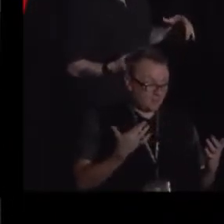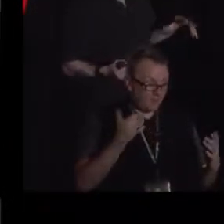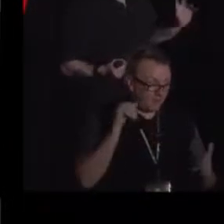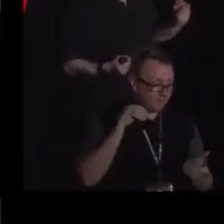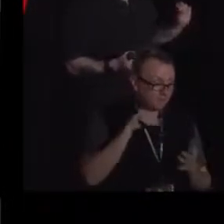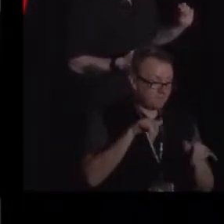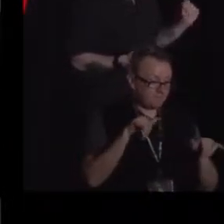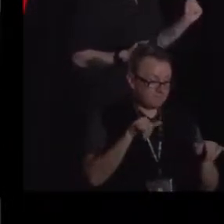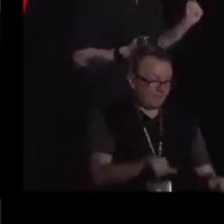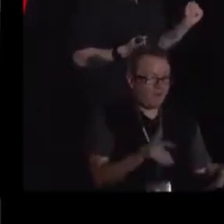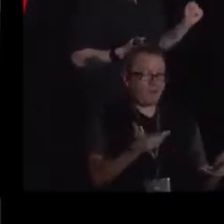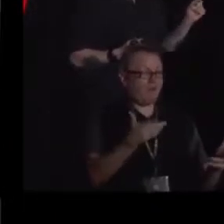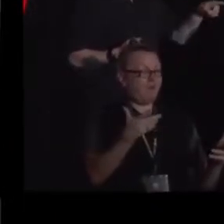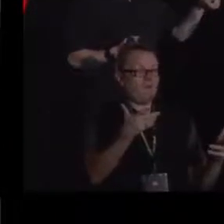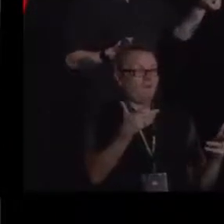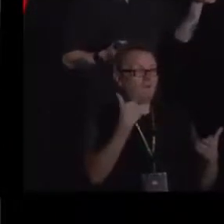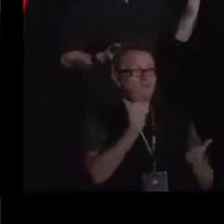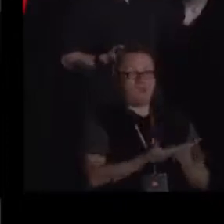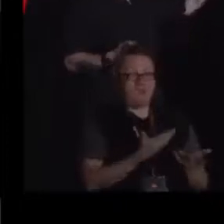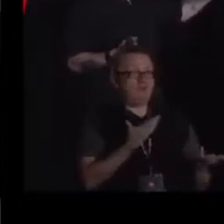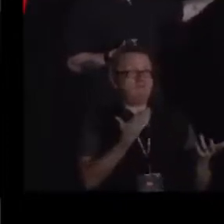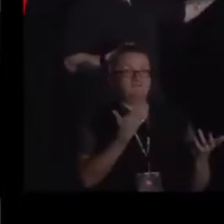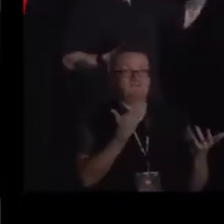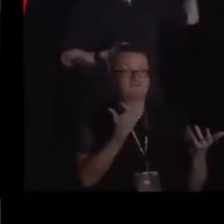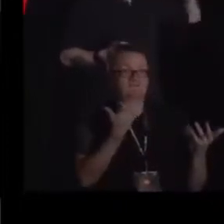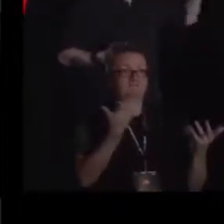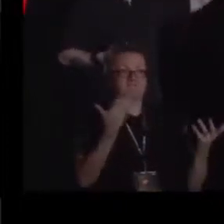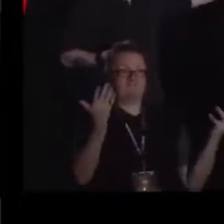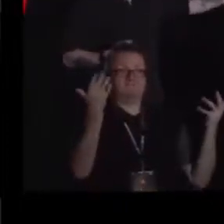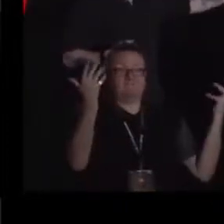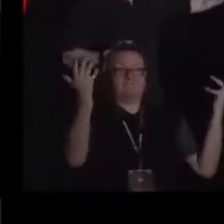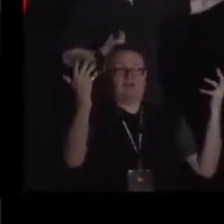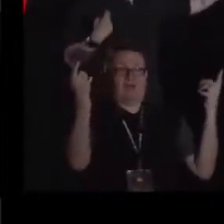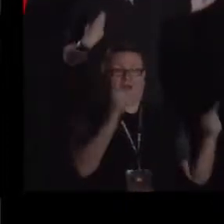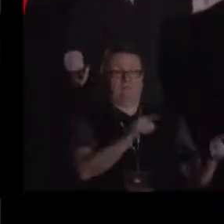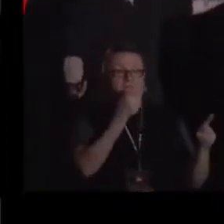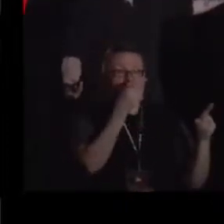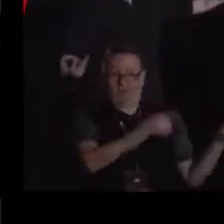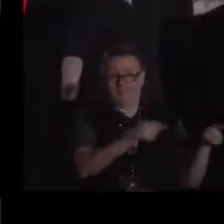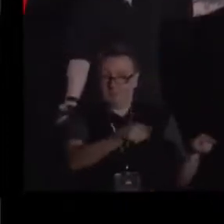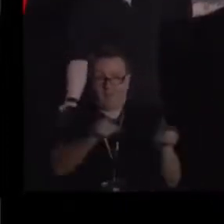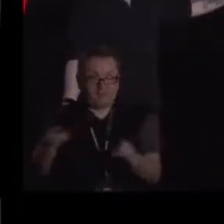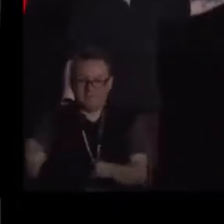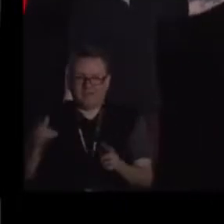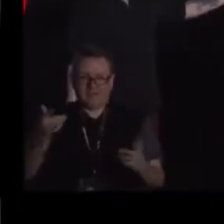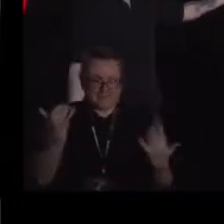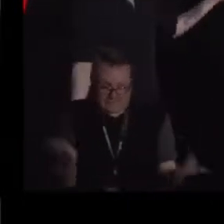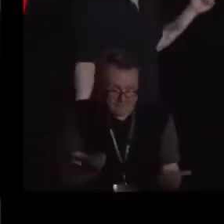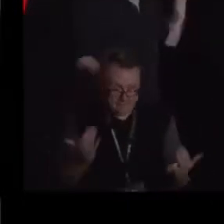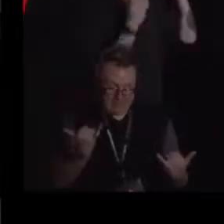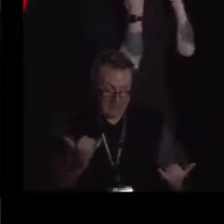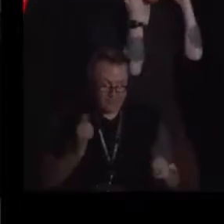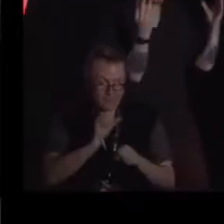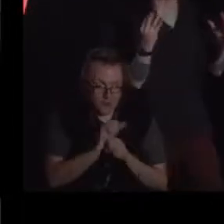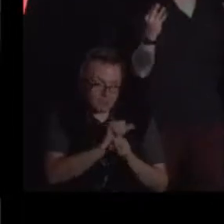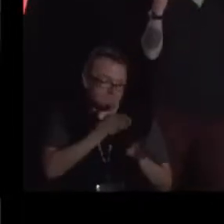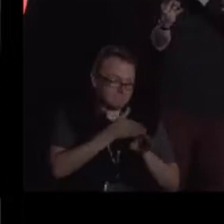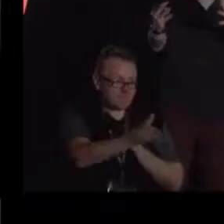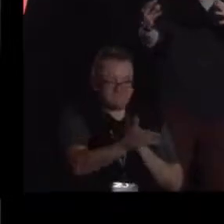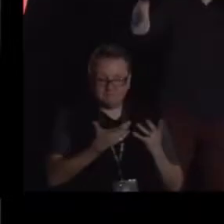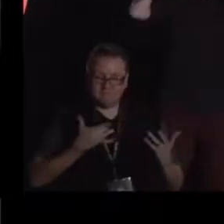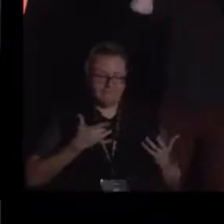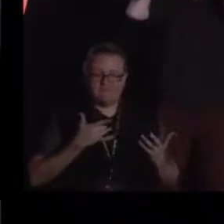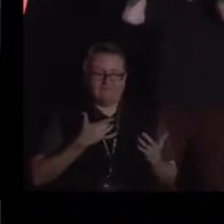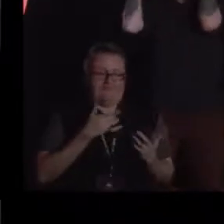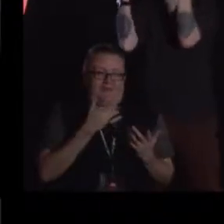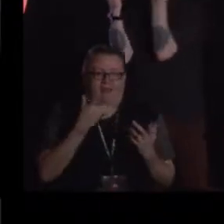and then just sort of ended up, what? How am I here? What? I don't understand.